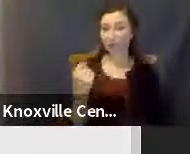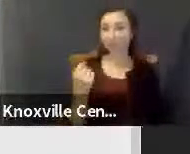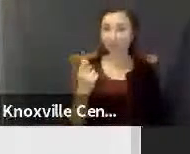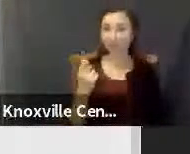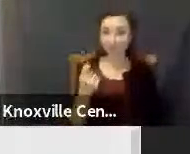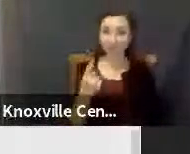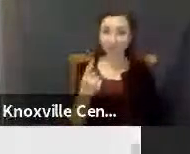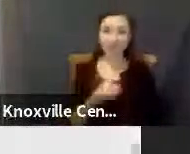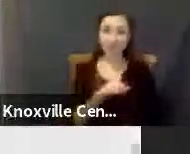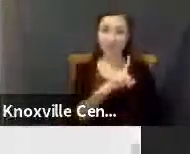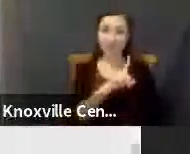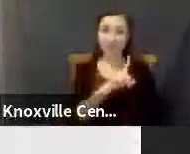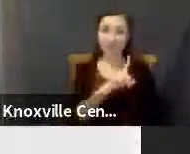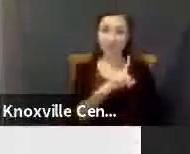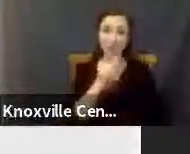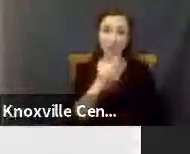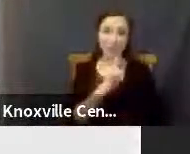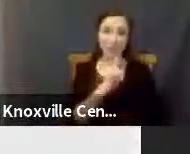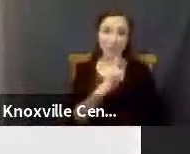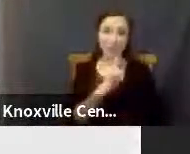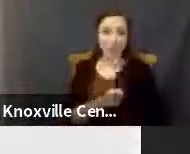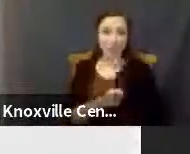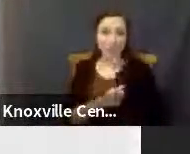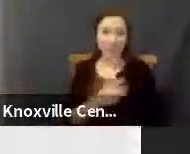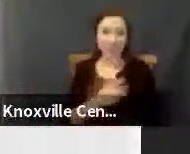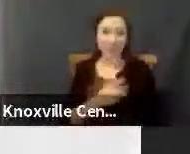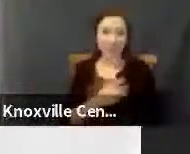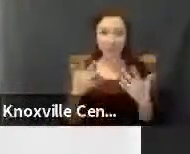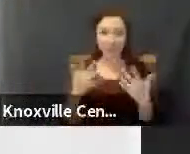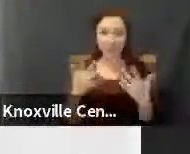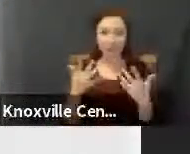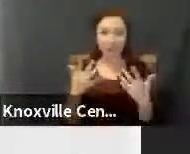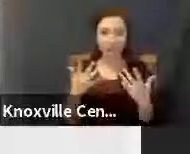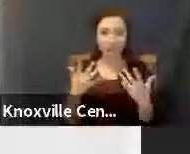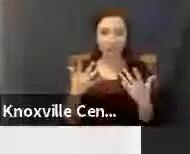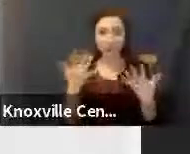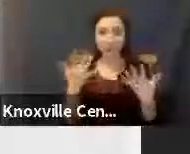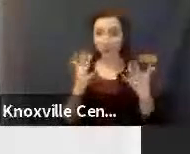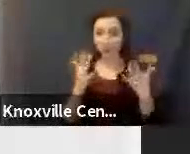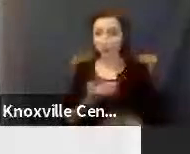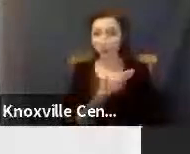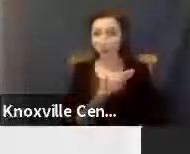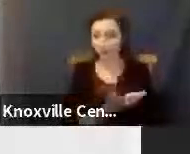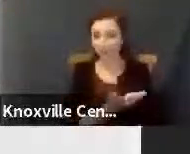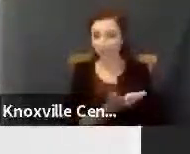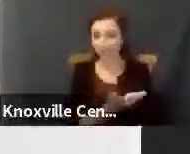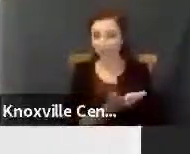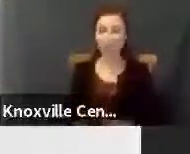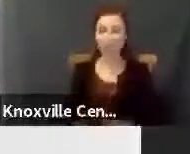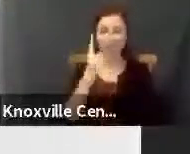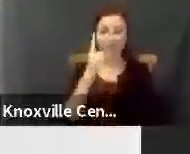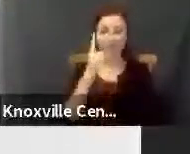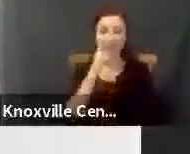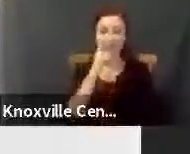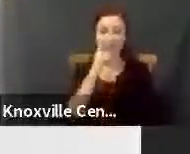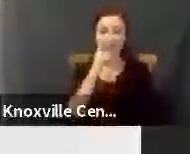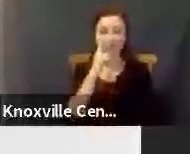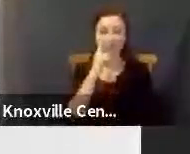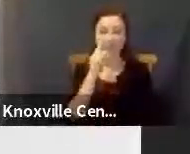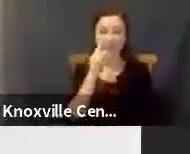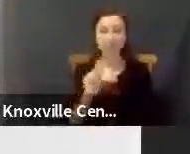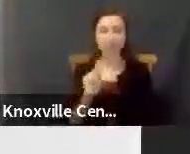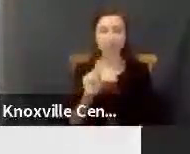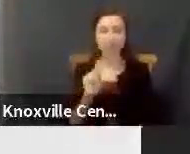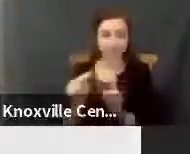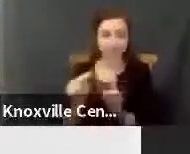the question really was, what is already in place? I think there's this perception that everything